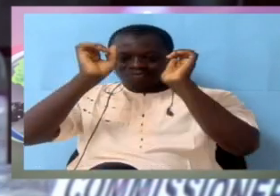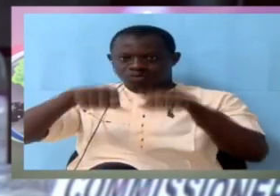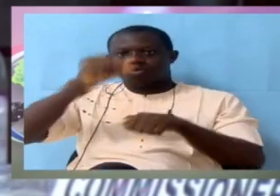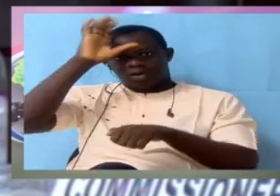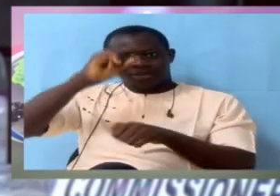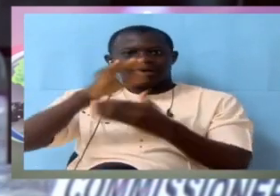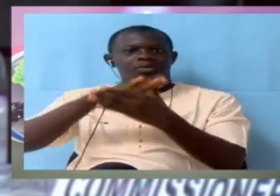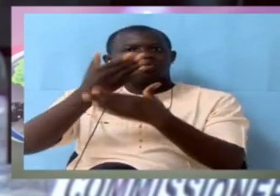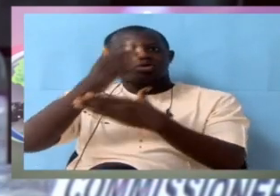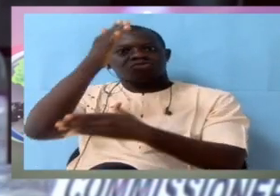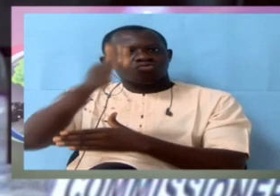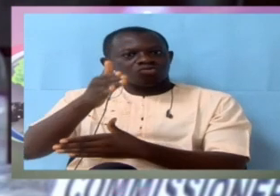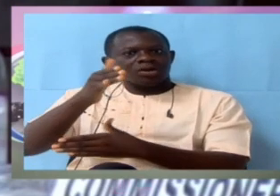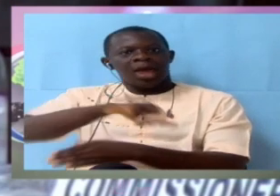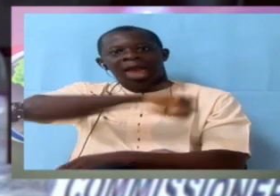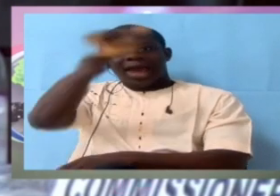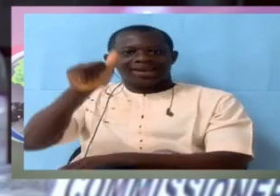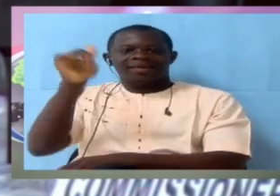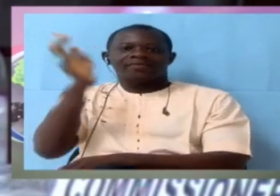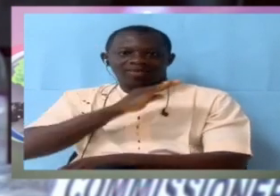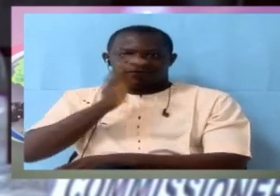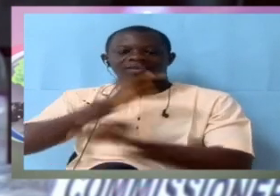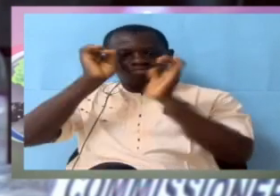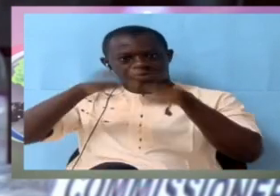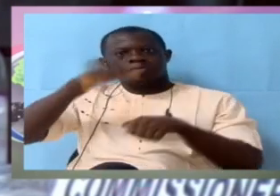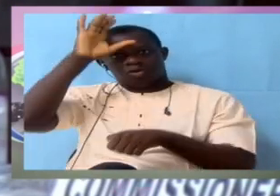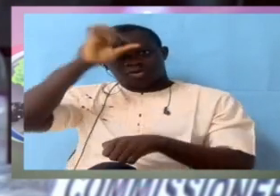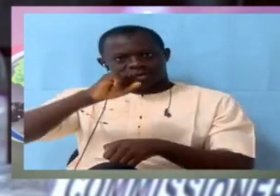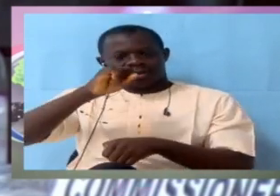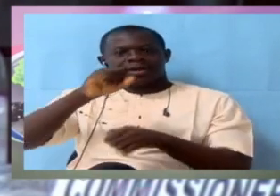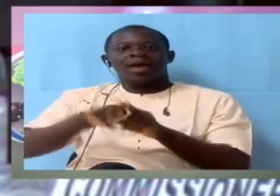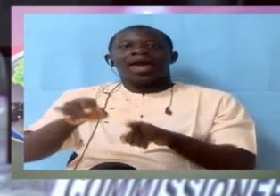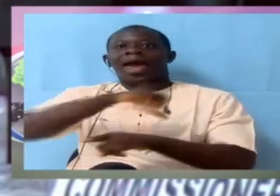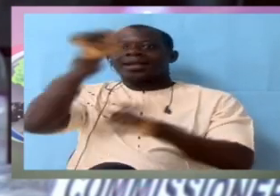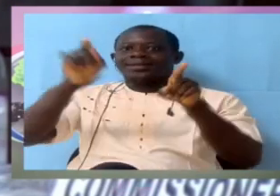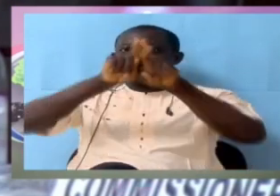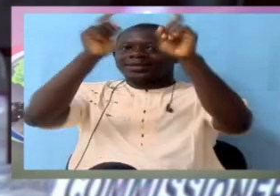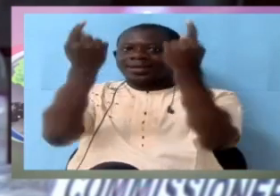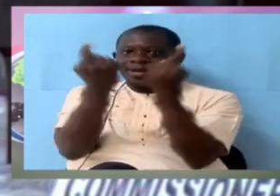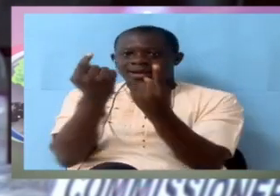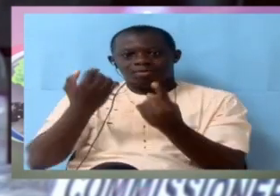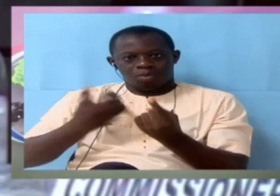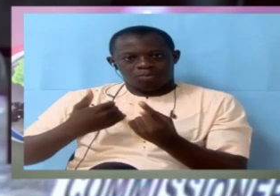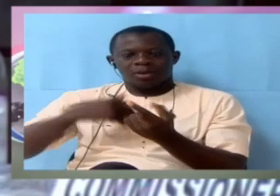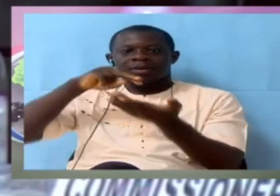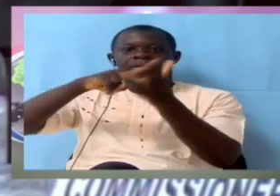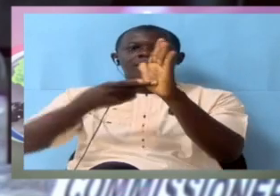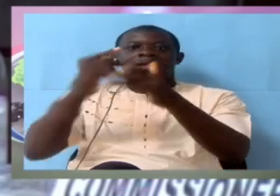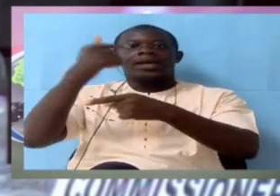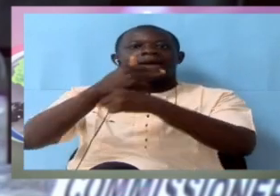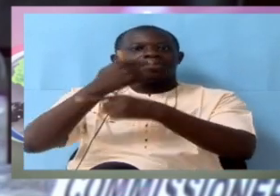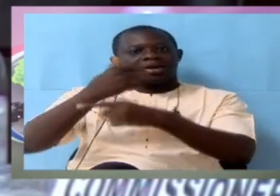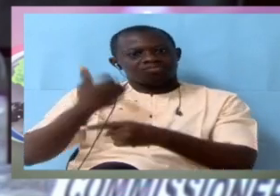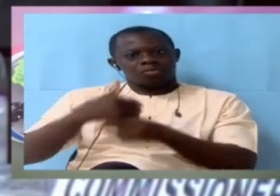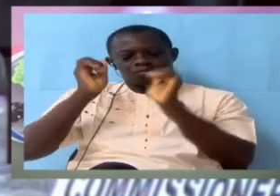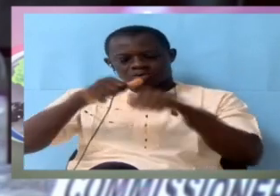discerning spirit to discern between truth and falsehood. And the general population will also have the